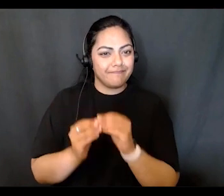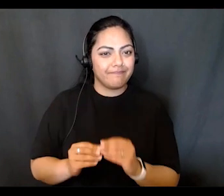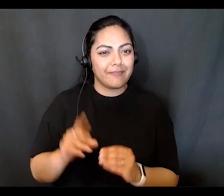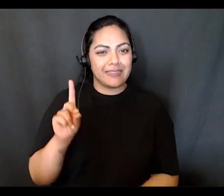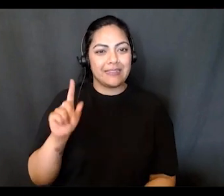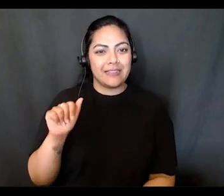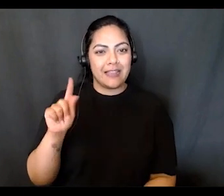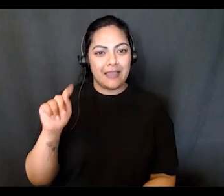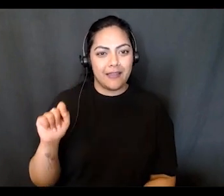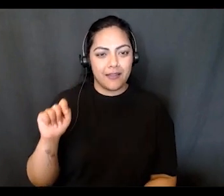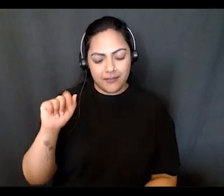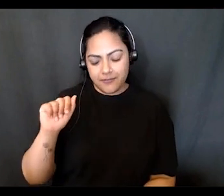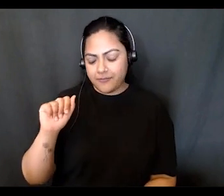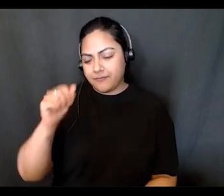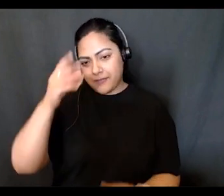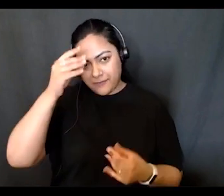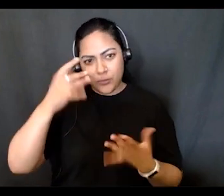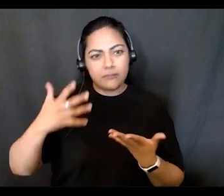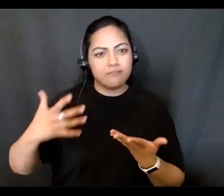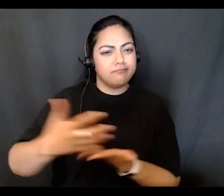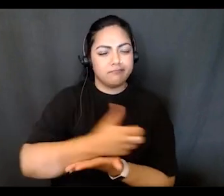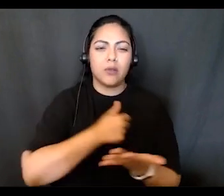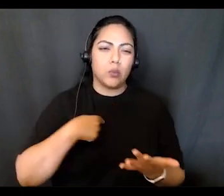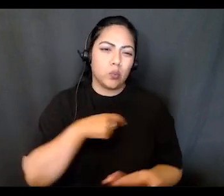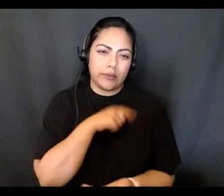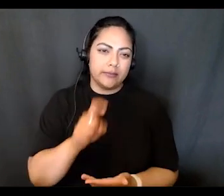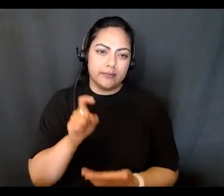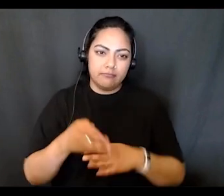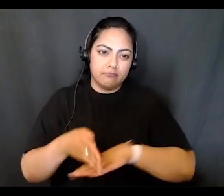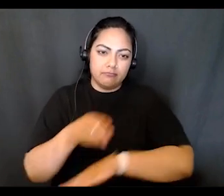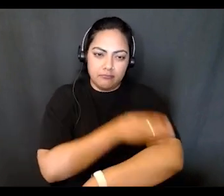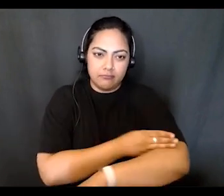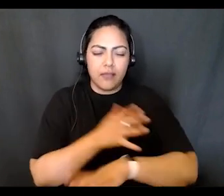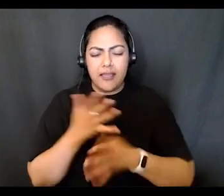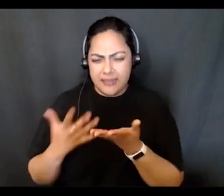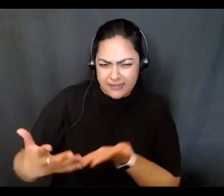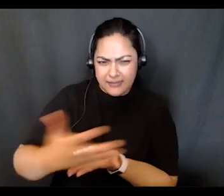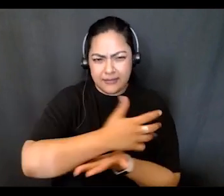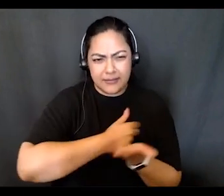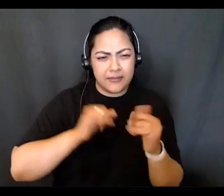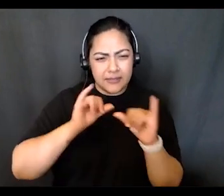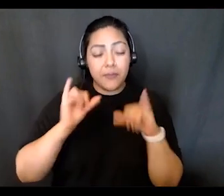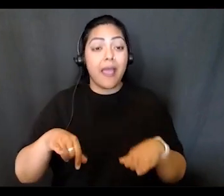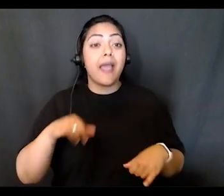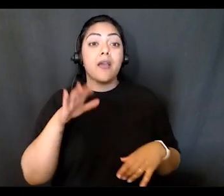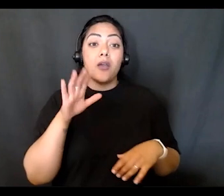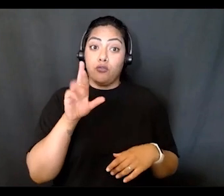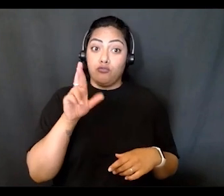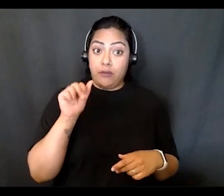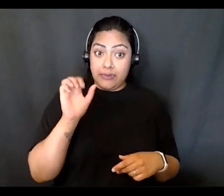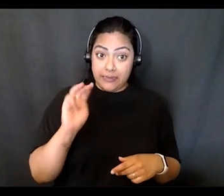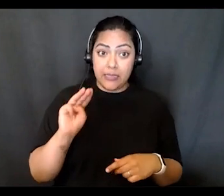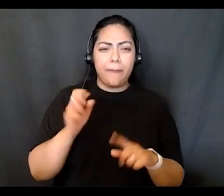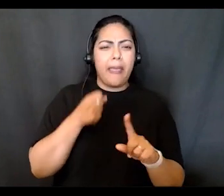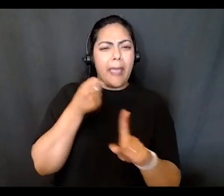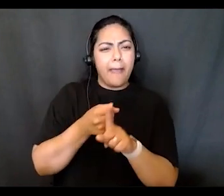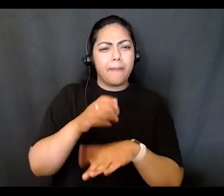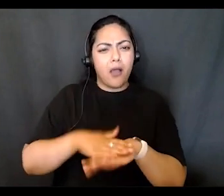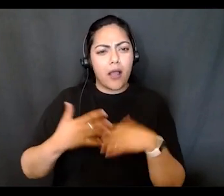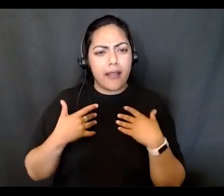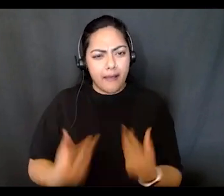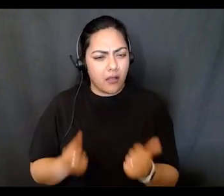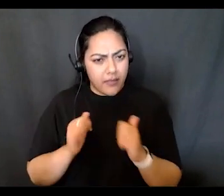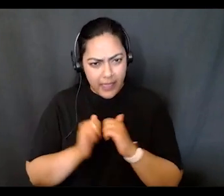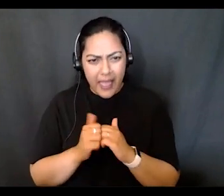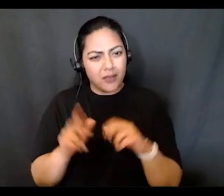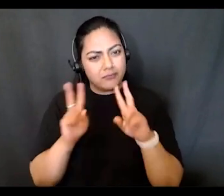job in our healthcare systems of really talking about the impacts racism has on health, because that's what race-based data does for us. It